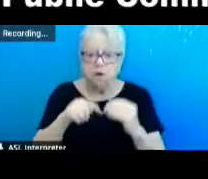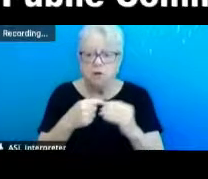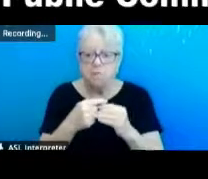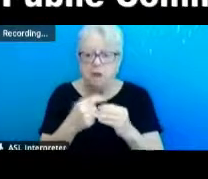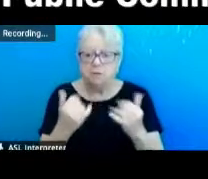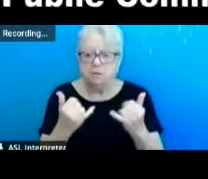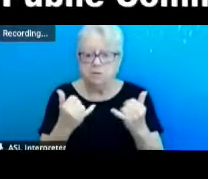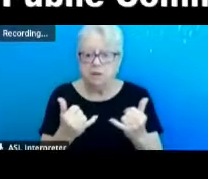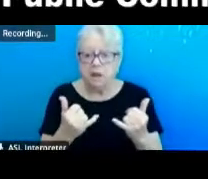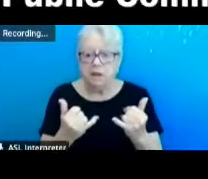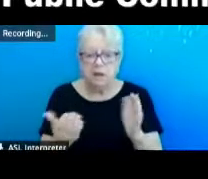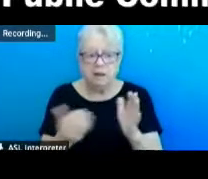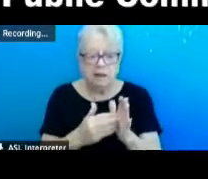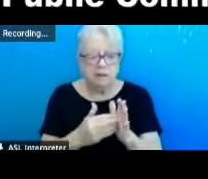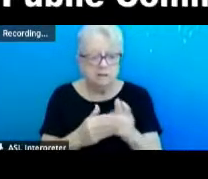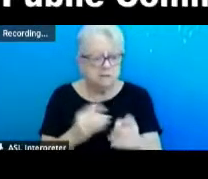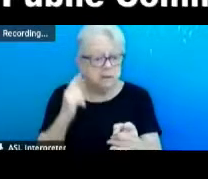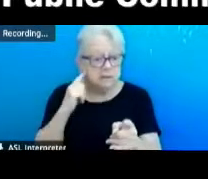sound good?